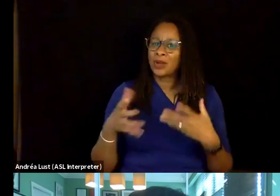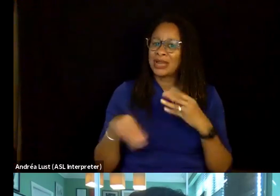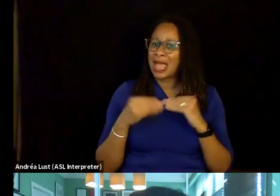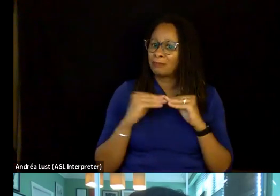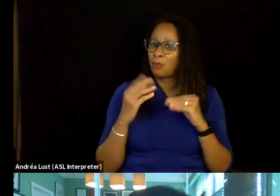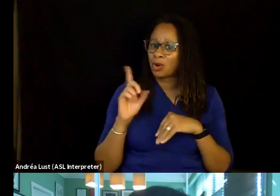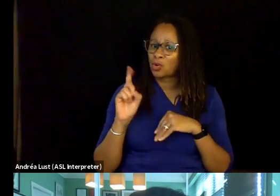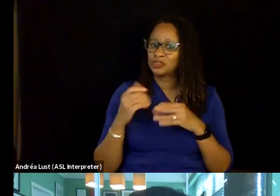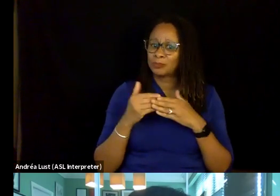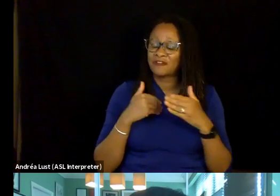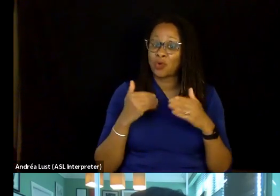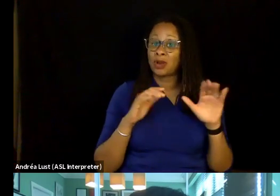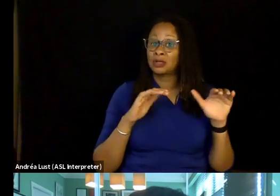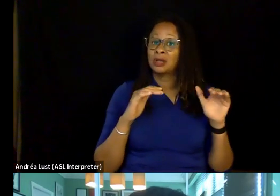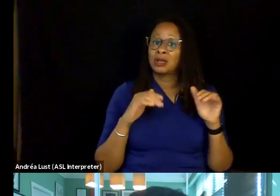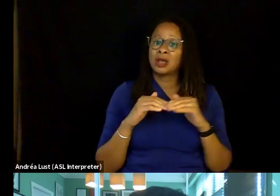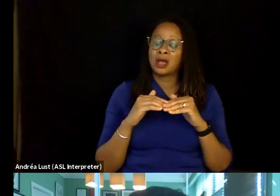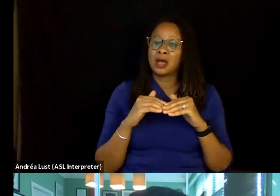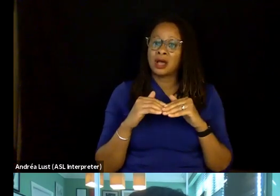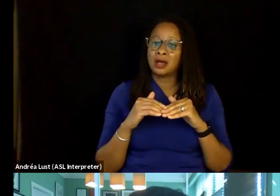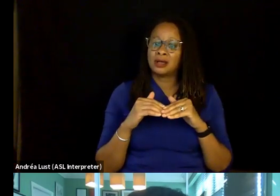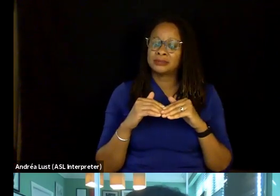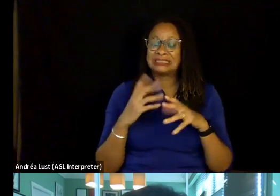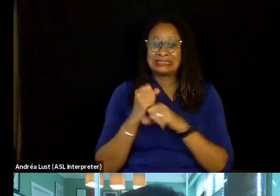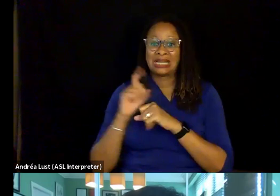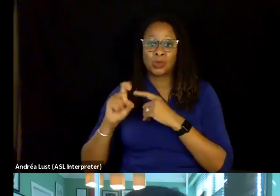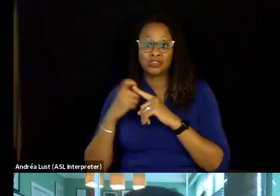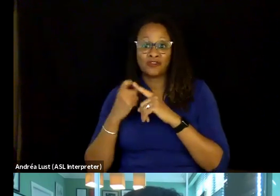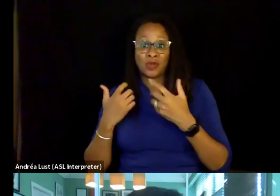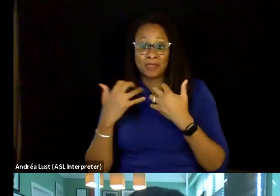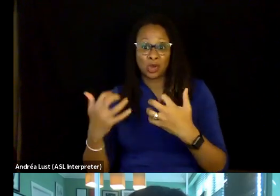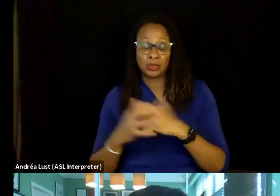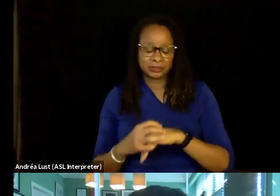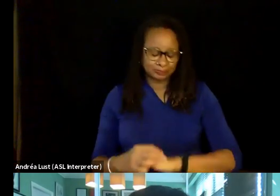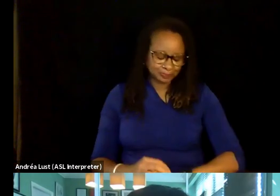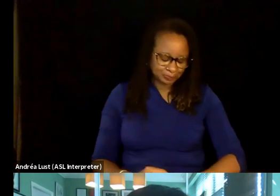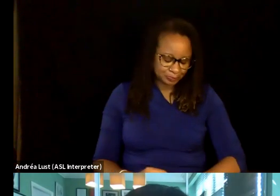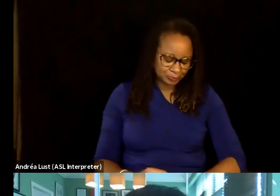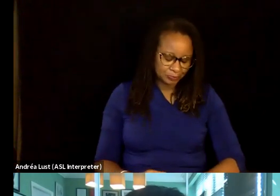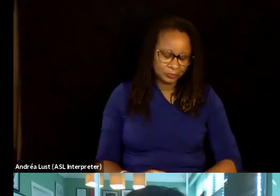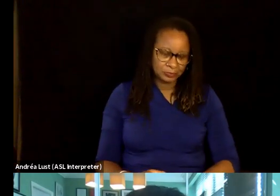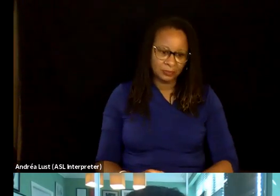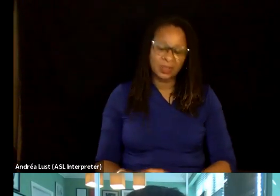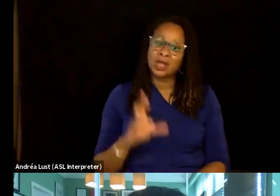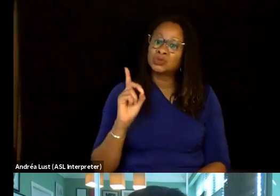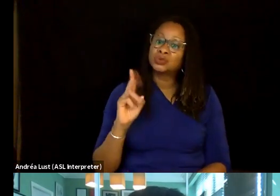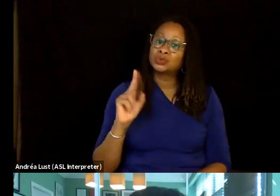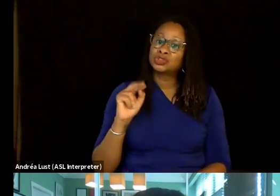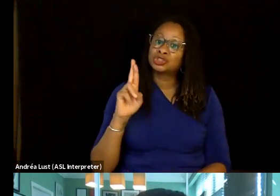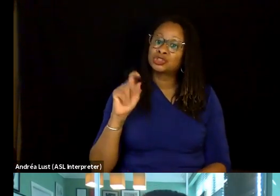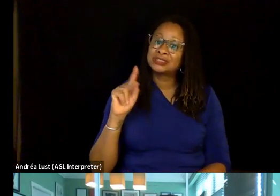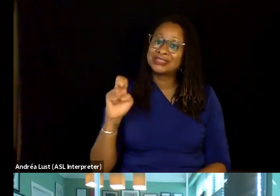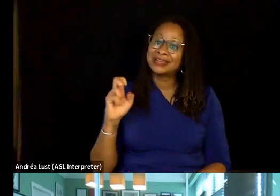to the questions from the audience. And the prospects right now are grim. You know, Duterte is in